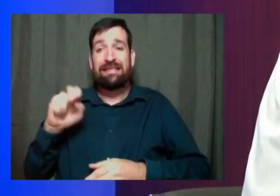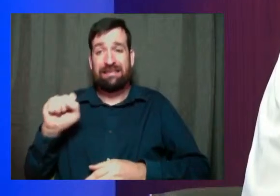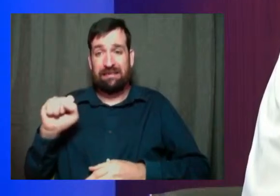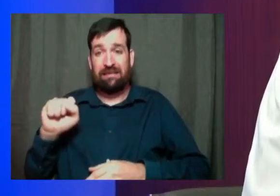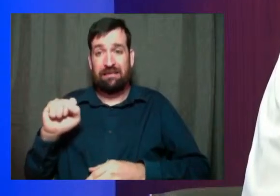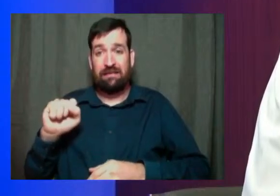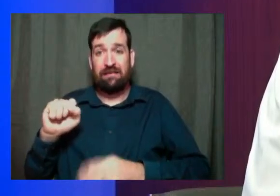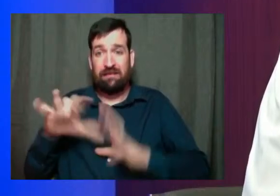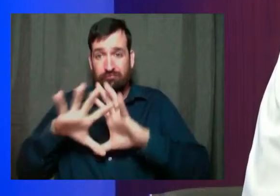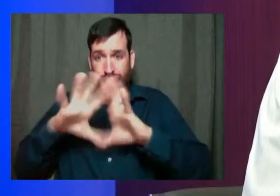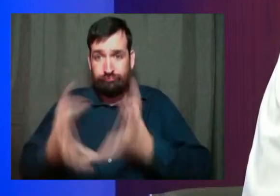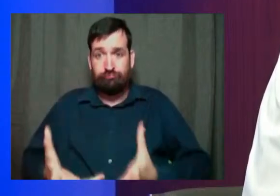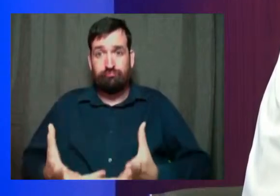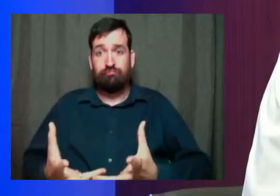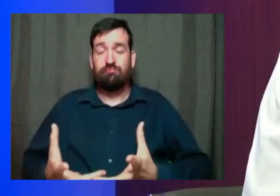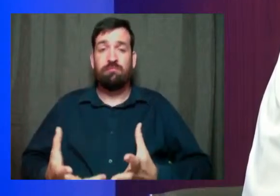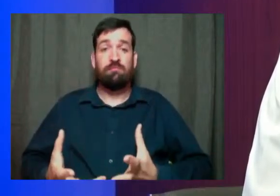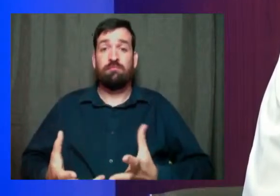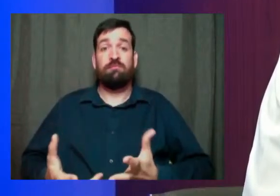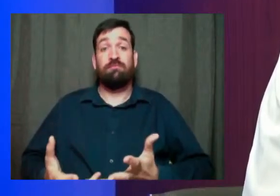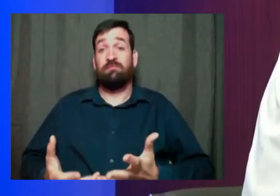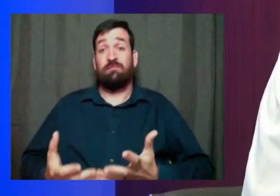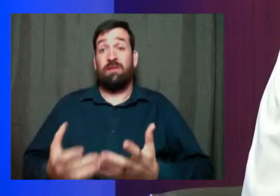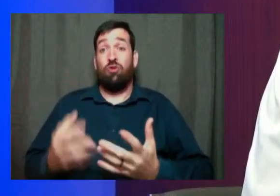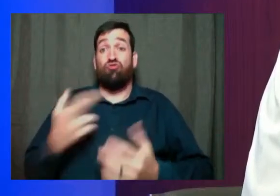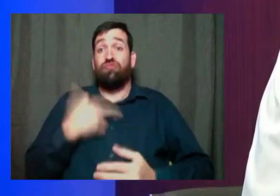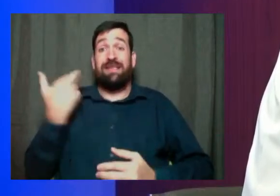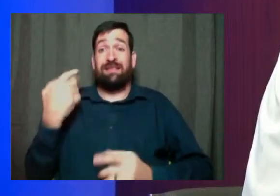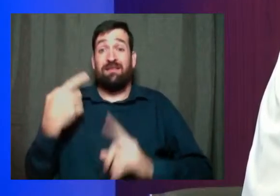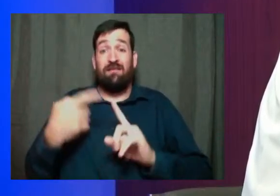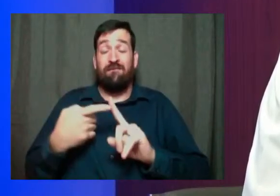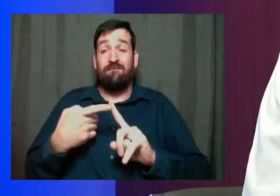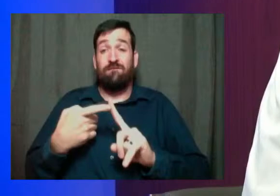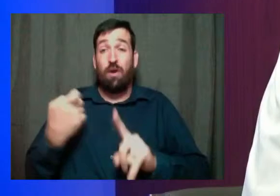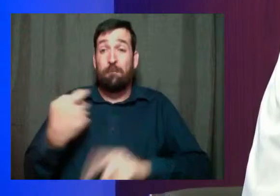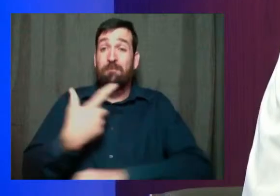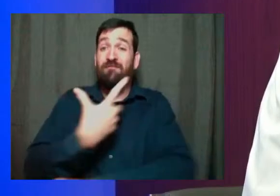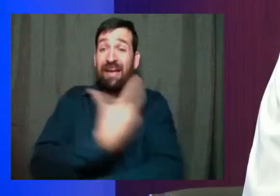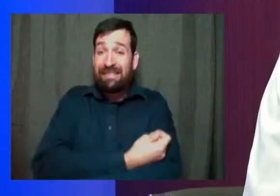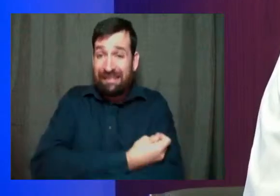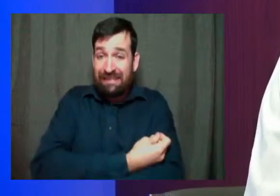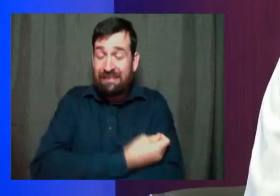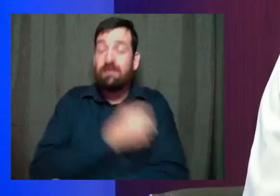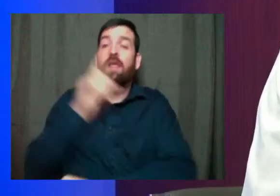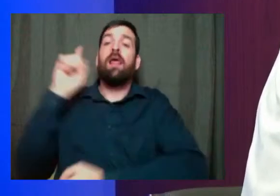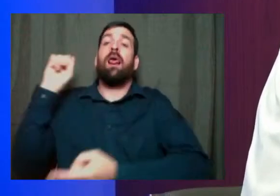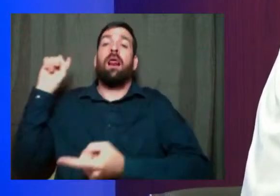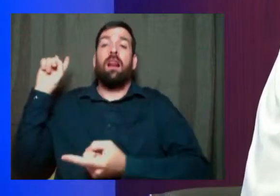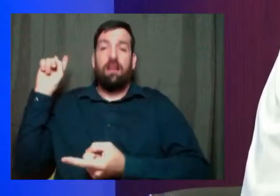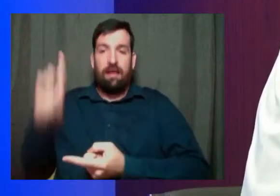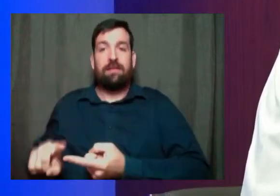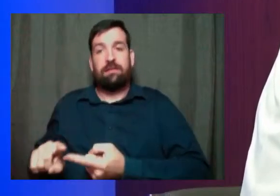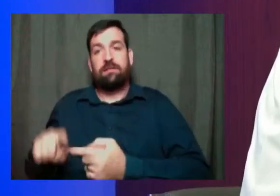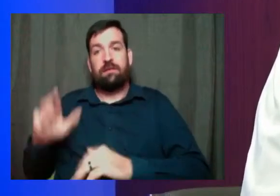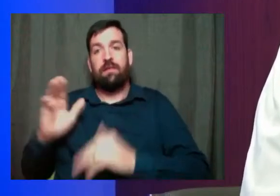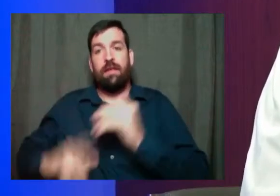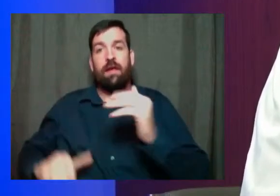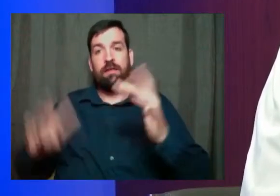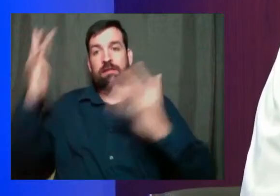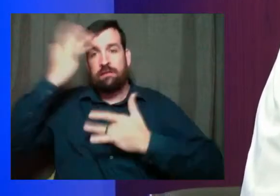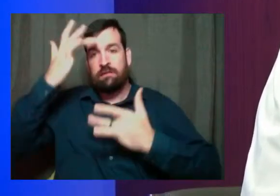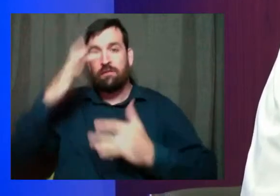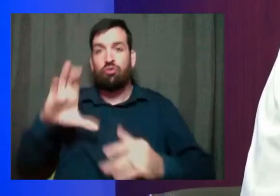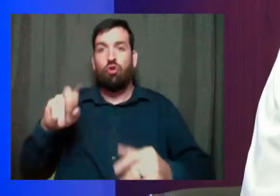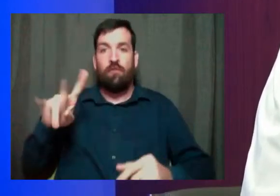the likelihood of being injured from a vaccine is far less than your likelihood of getting COVID and then